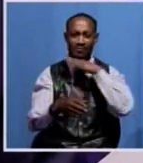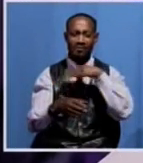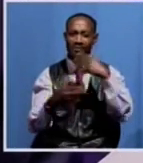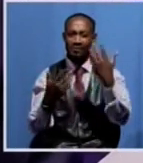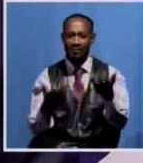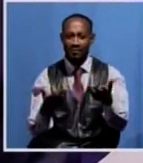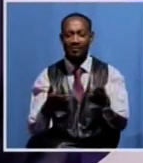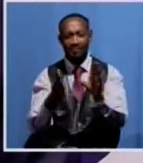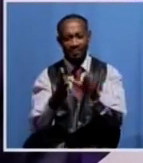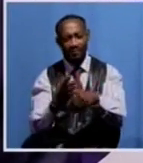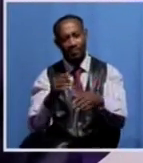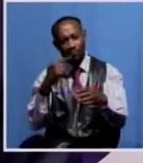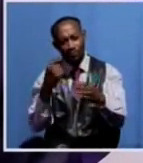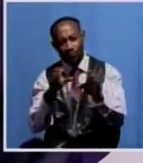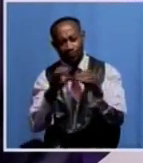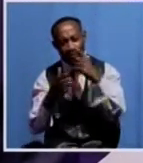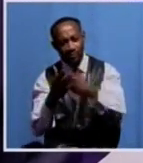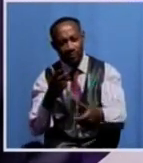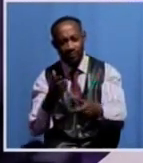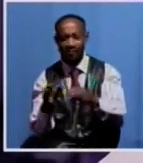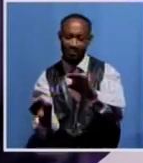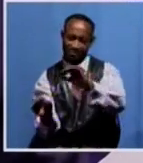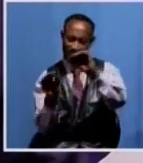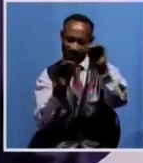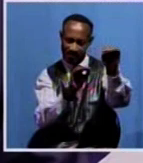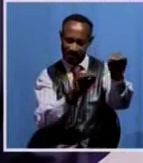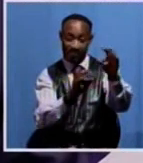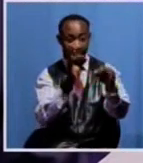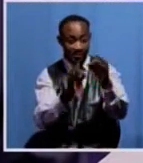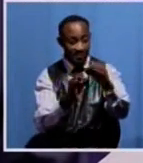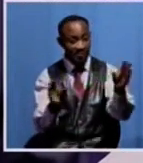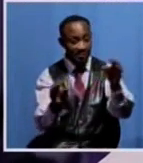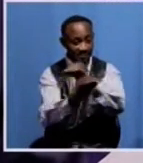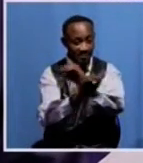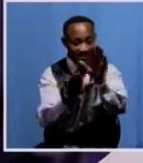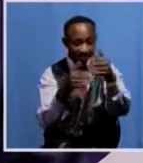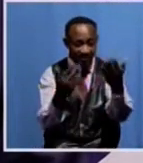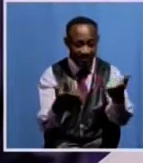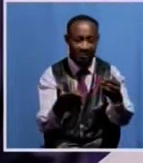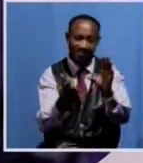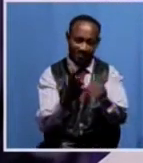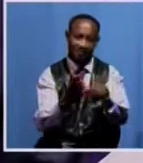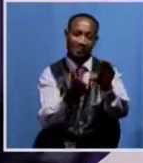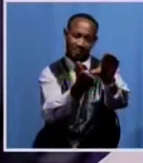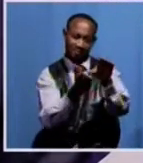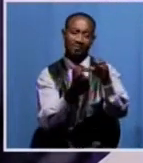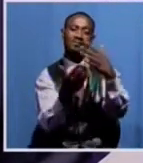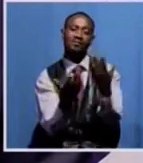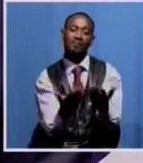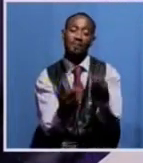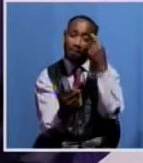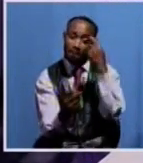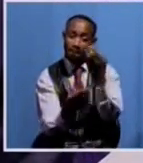You transfuse, don't you? Because if you don't transfuse, you will die. So for the economy, it's the liquidity